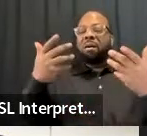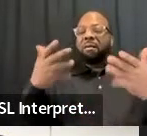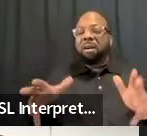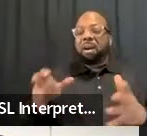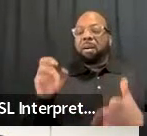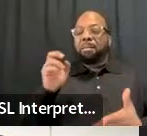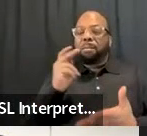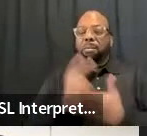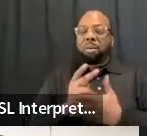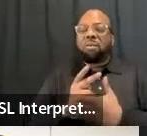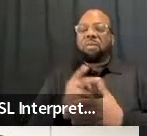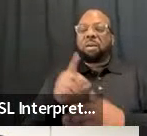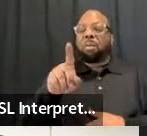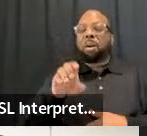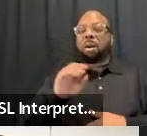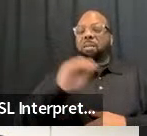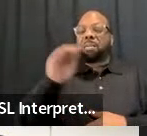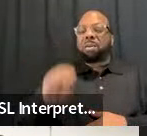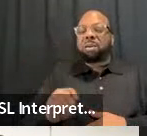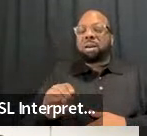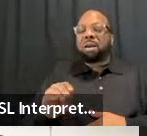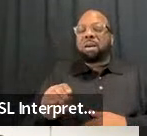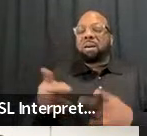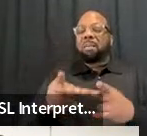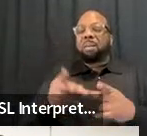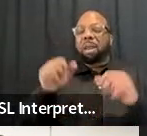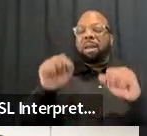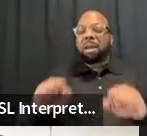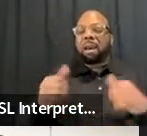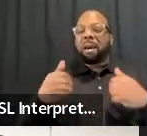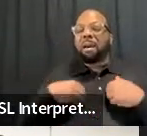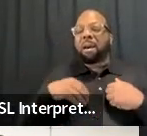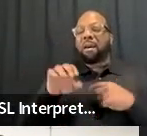dedicate 100% of their spaces to public EV charging.